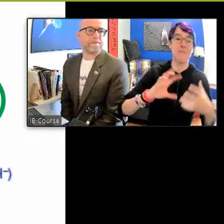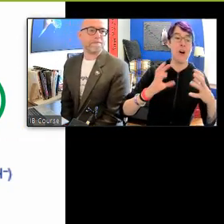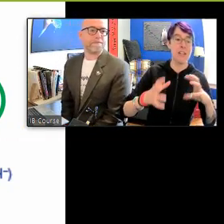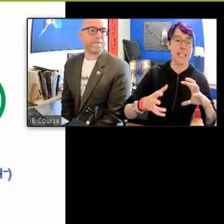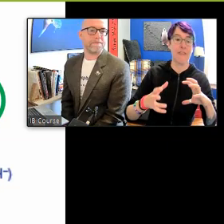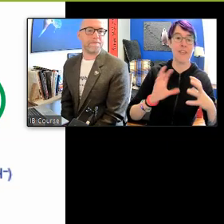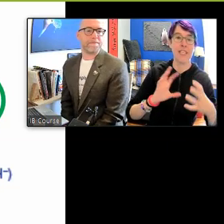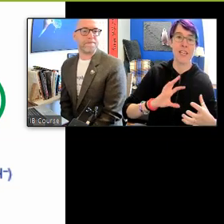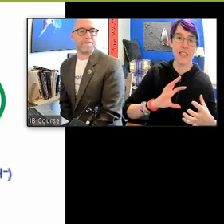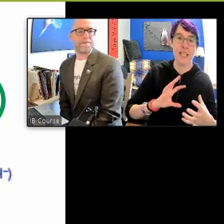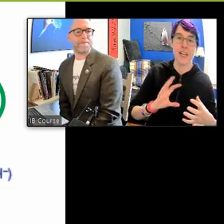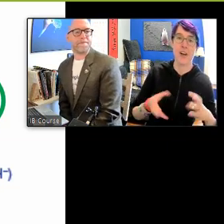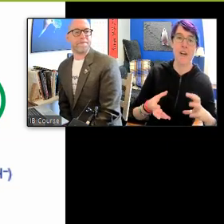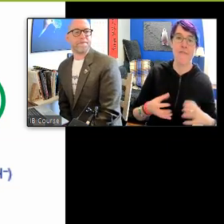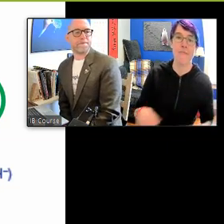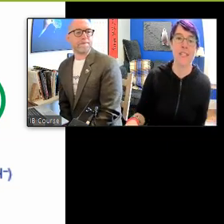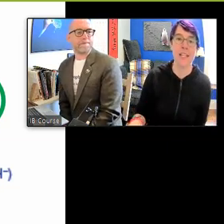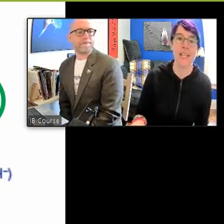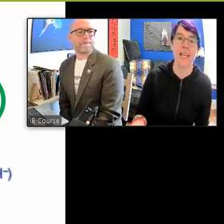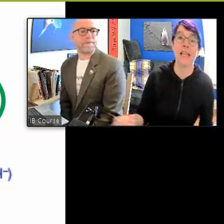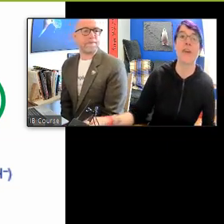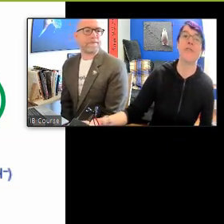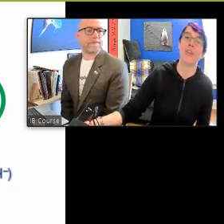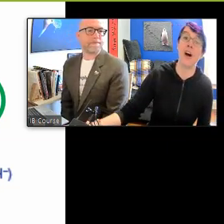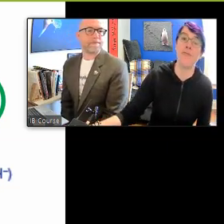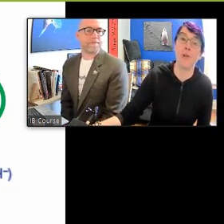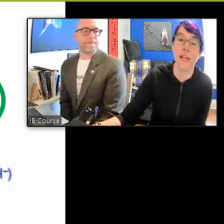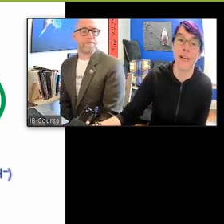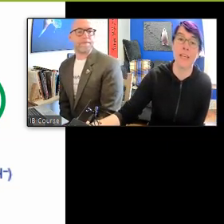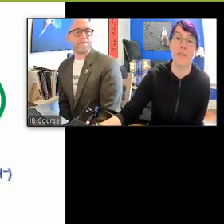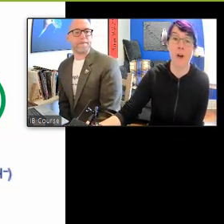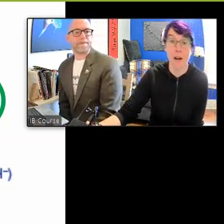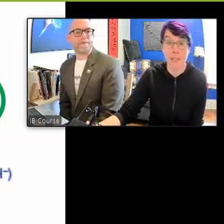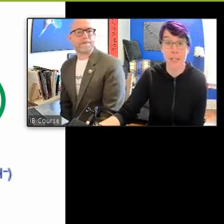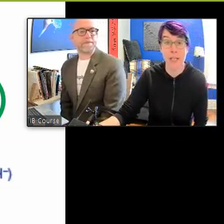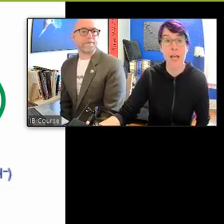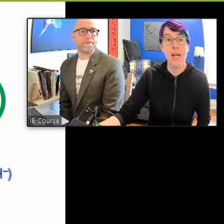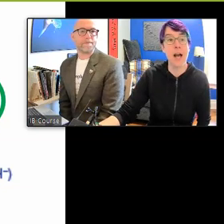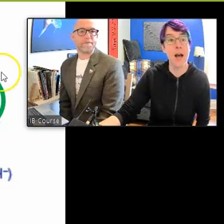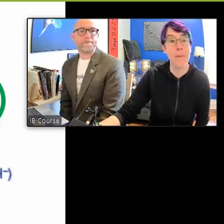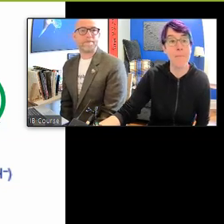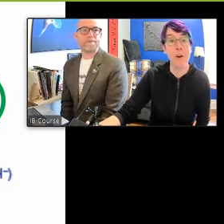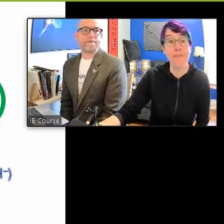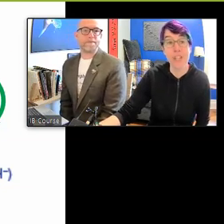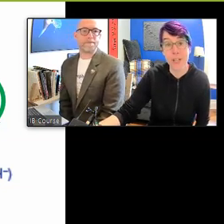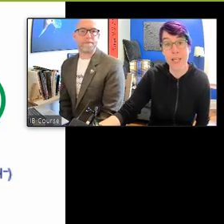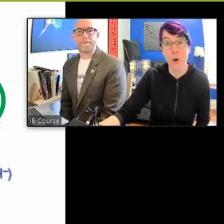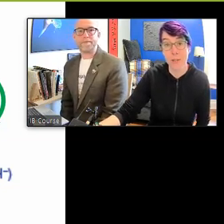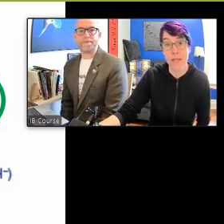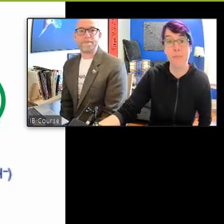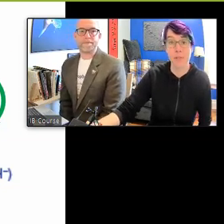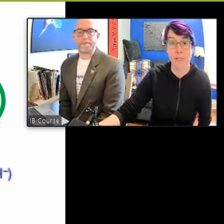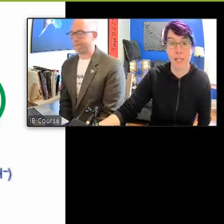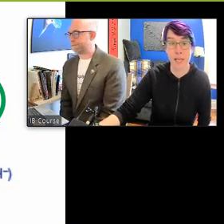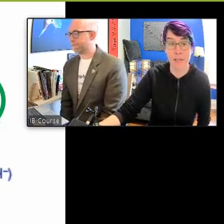these small differences in conformation that allow for the offloading of oxygen more efficiently in